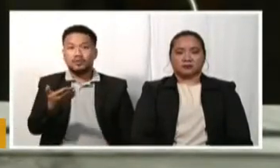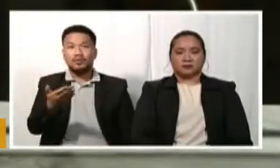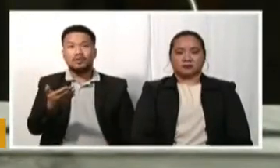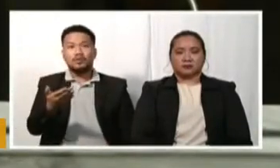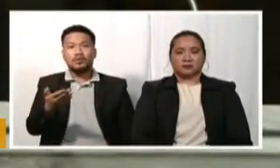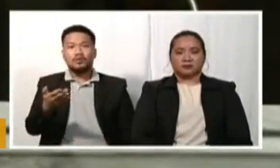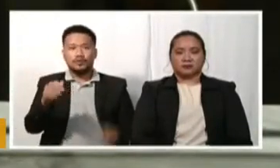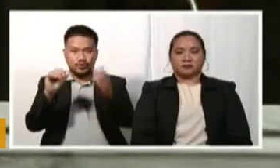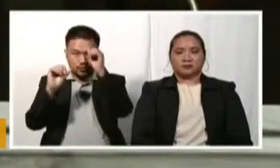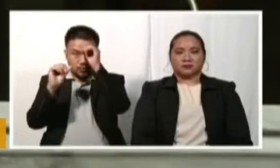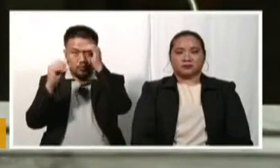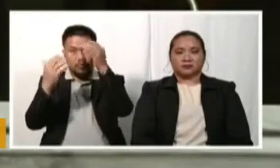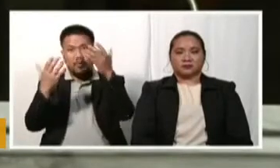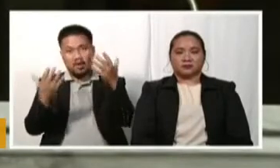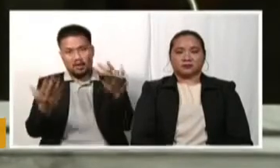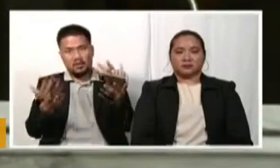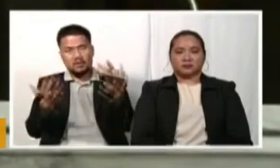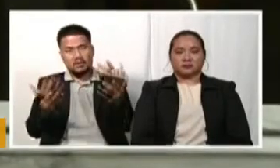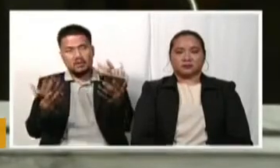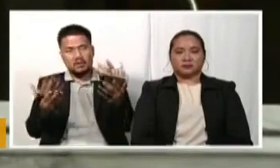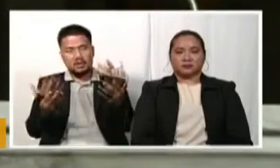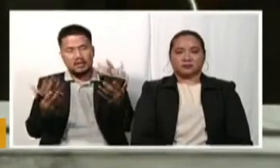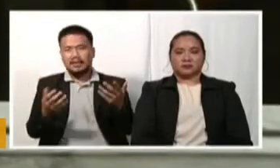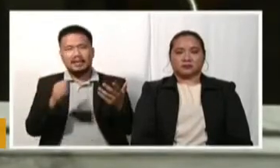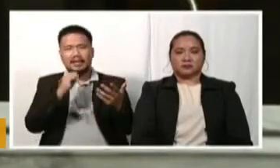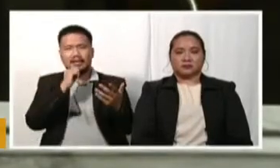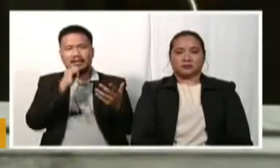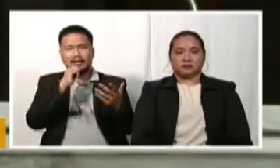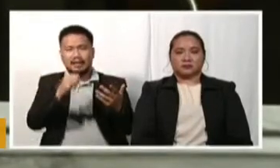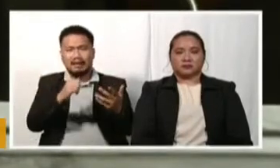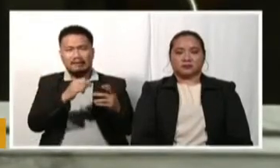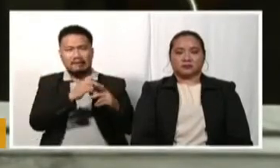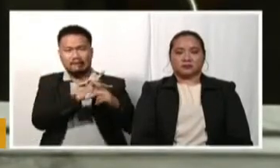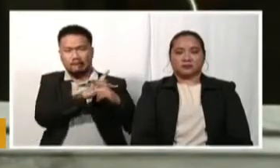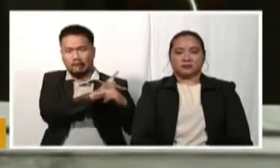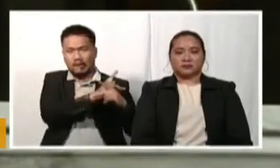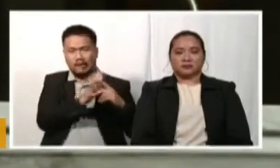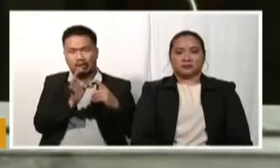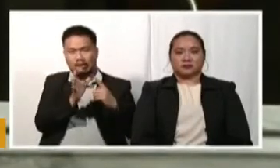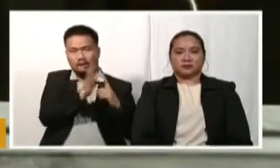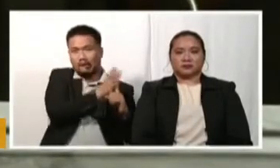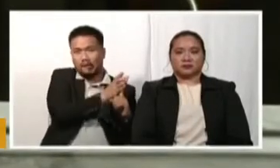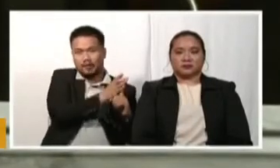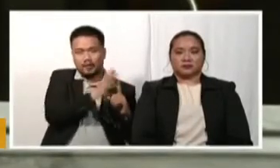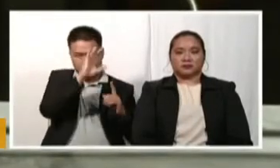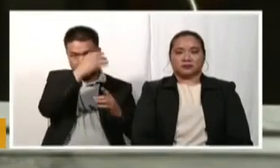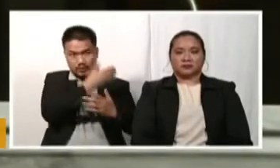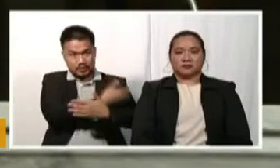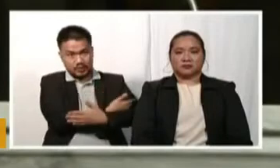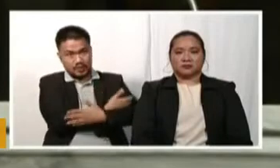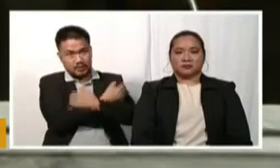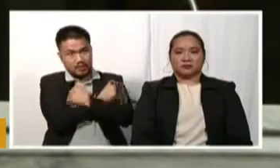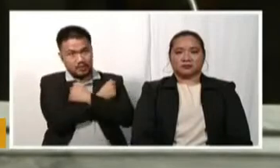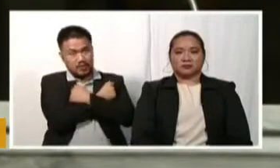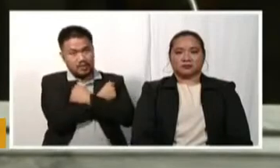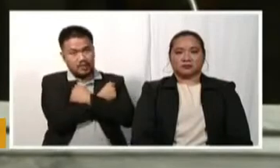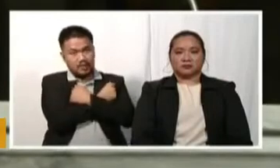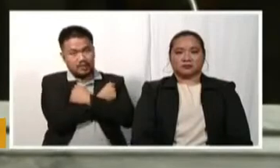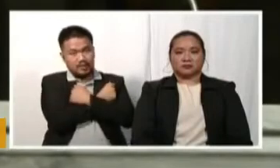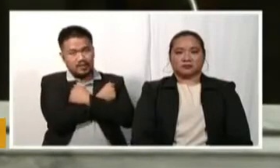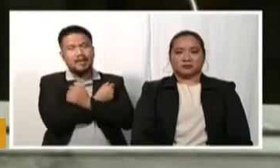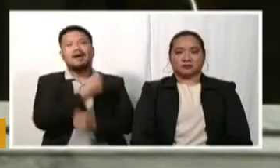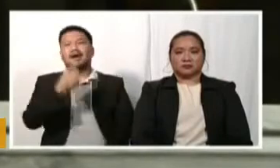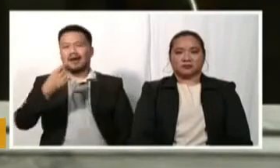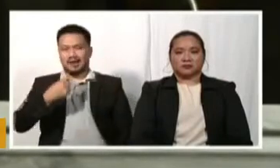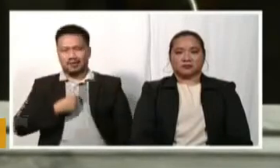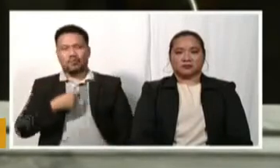acted as you did in not withholding from me your beloved son,